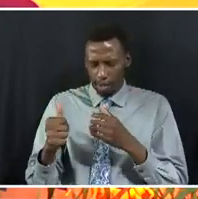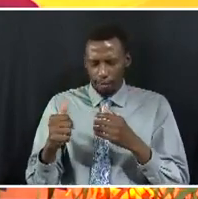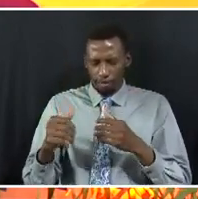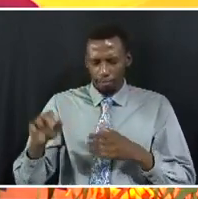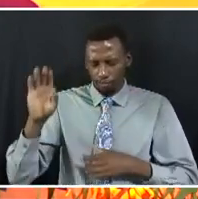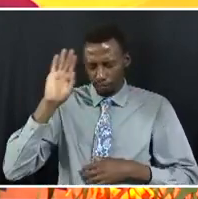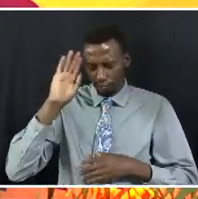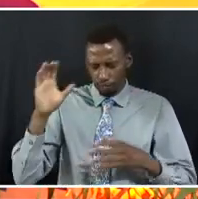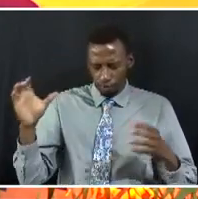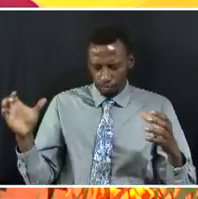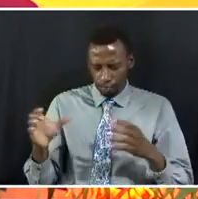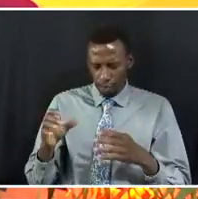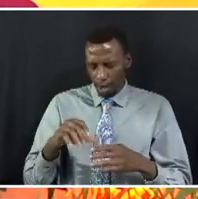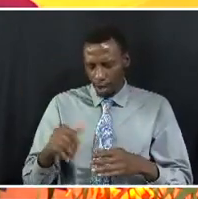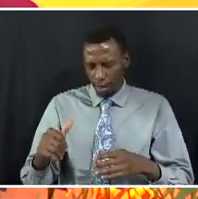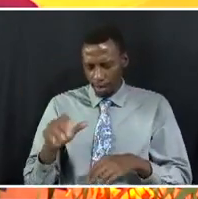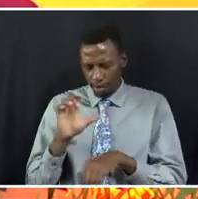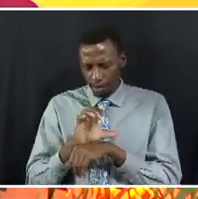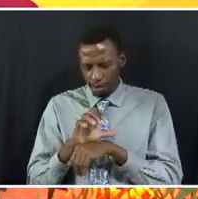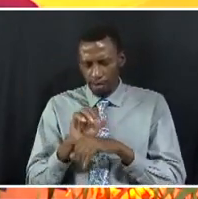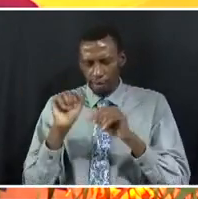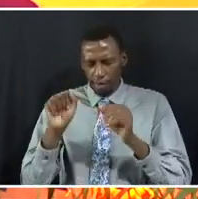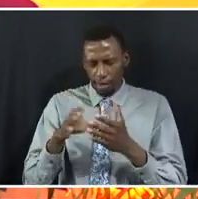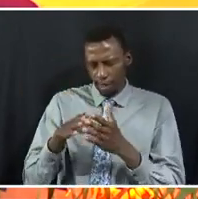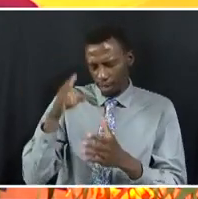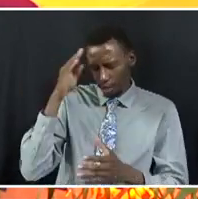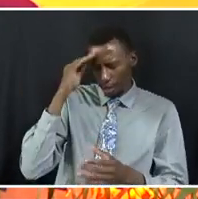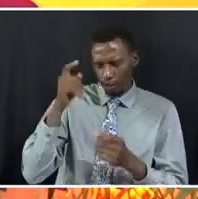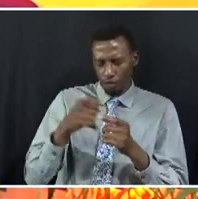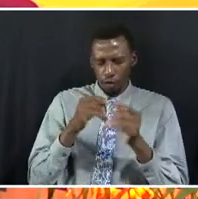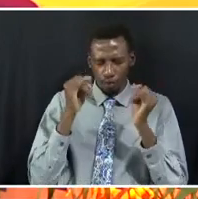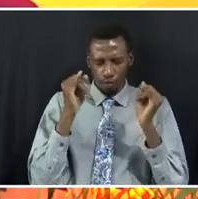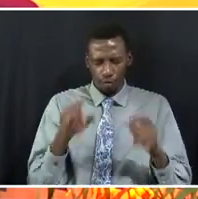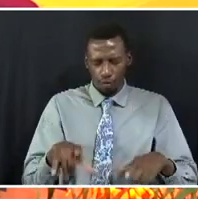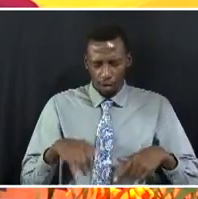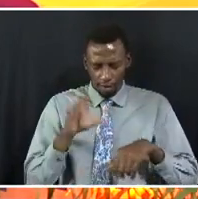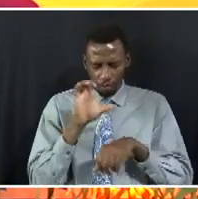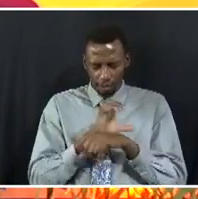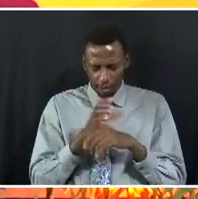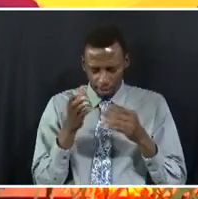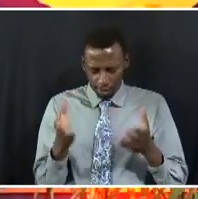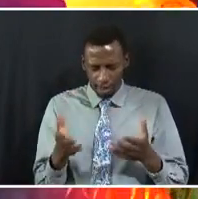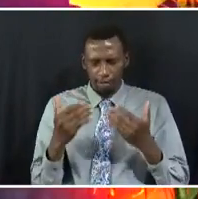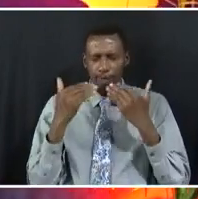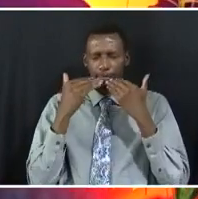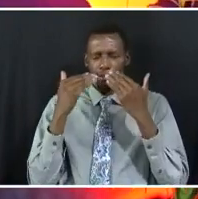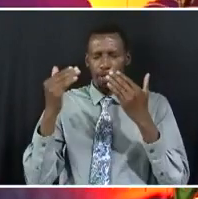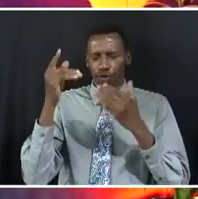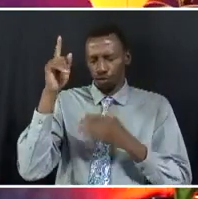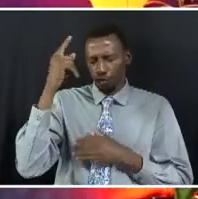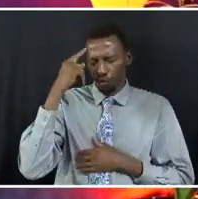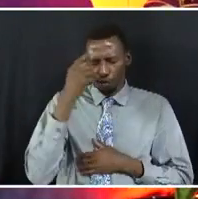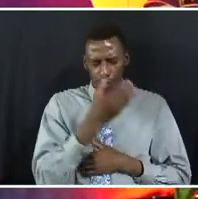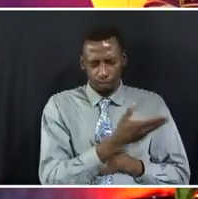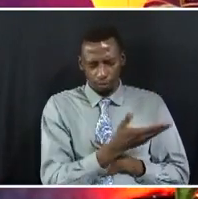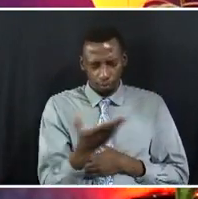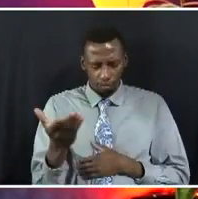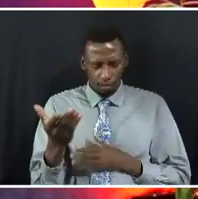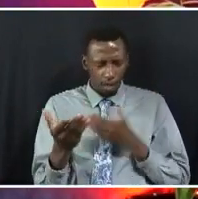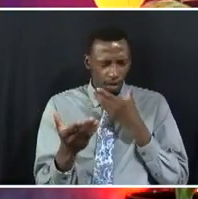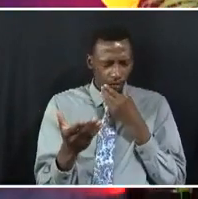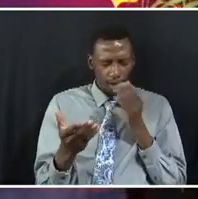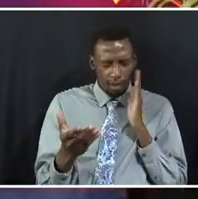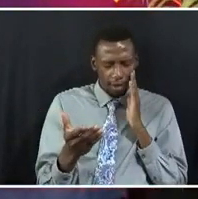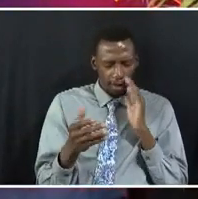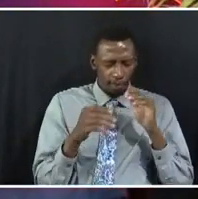other churches can benchmark from Newlife Church here. We thank you for them. We thank you for these parents.